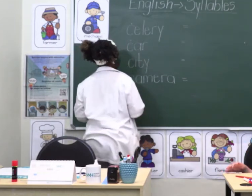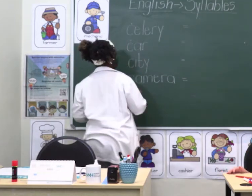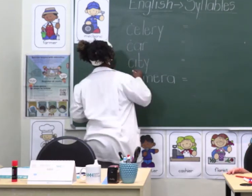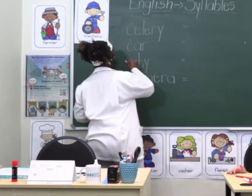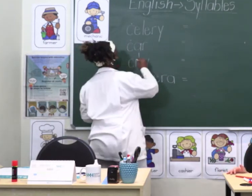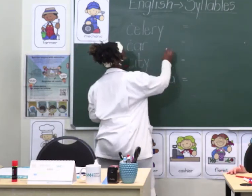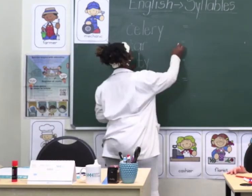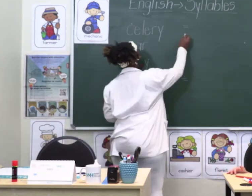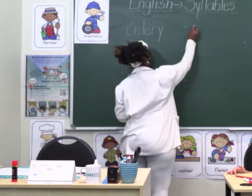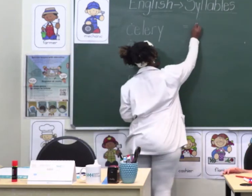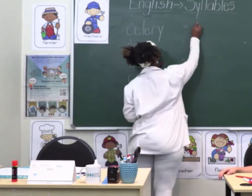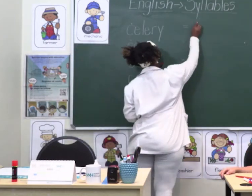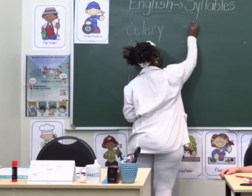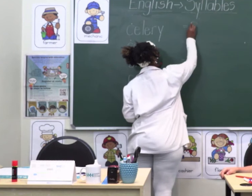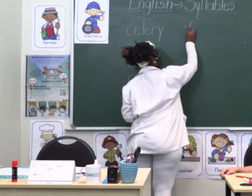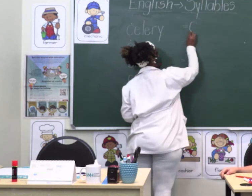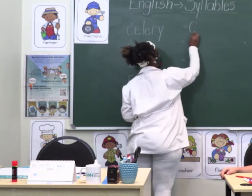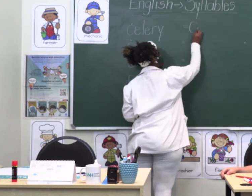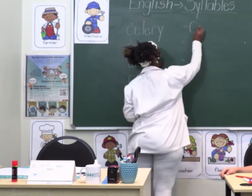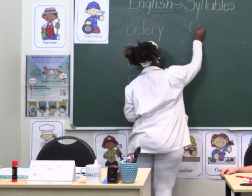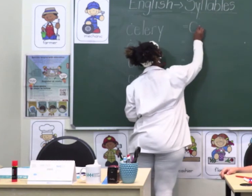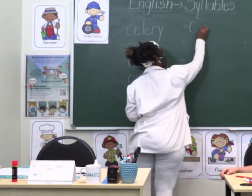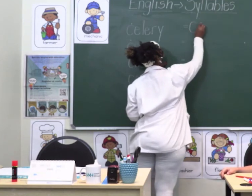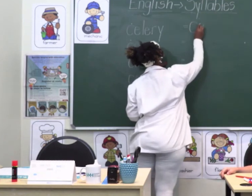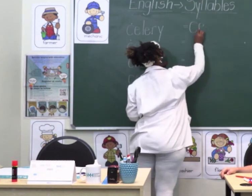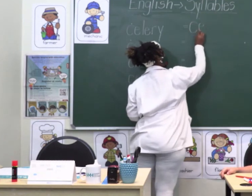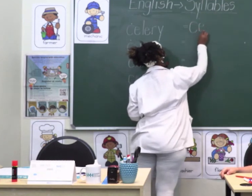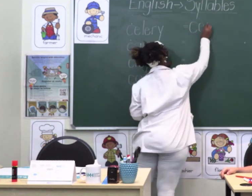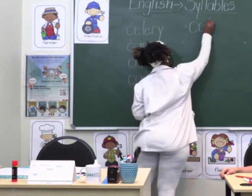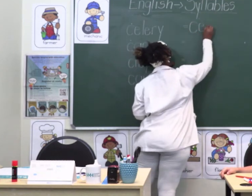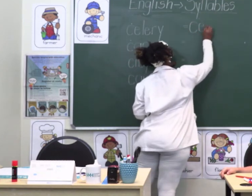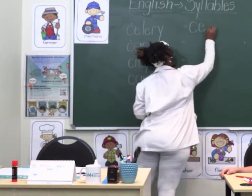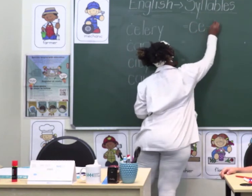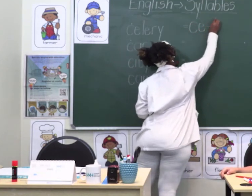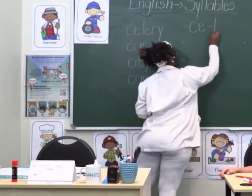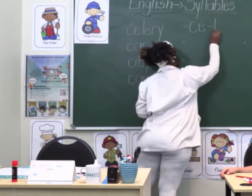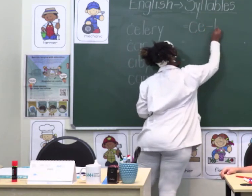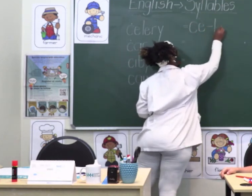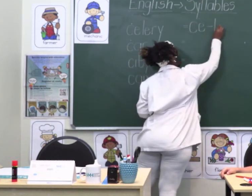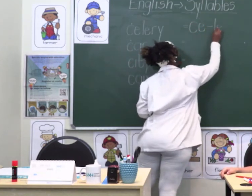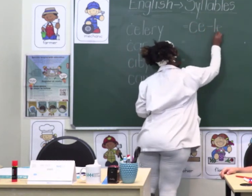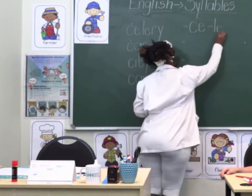3 syllables. Nay. So this is how we break the words. Celery.